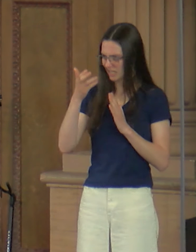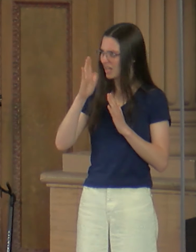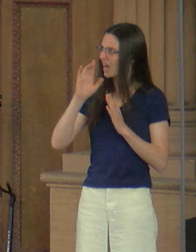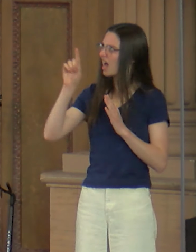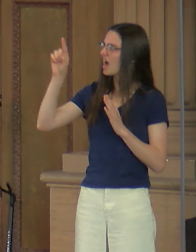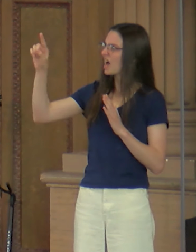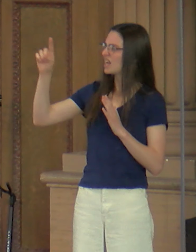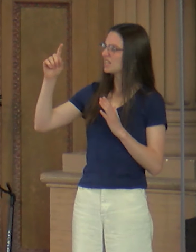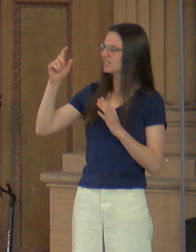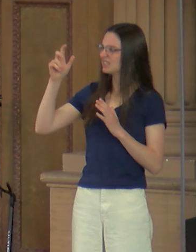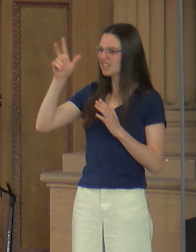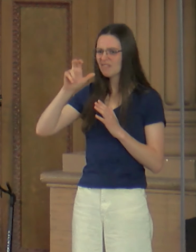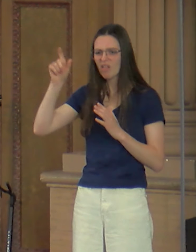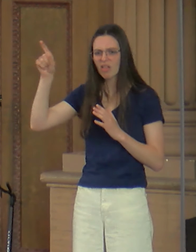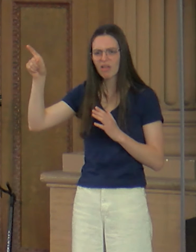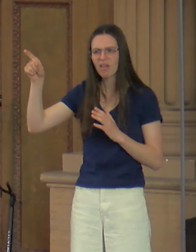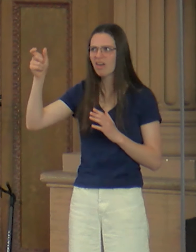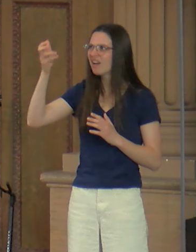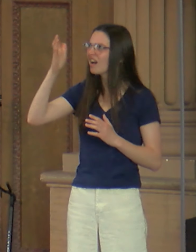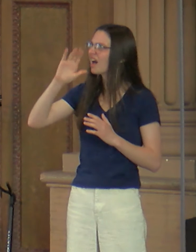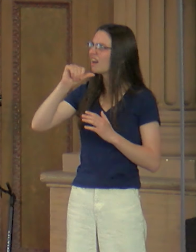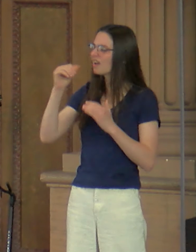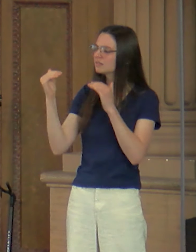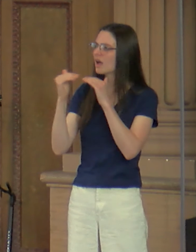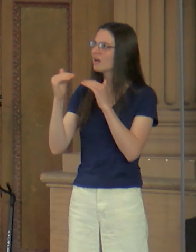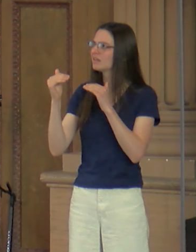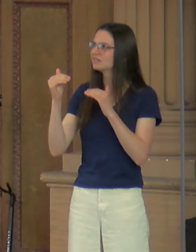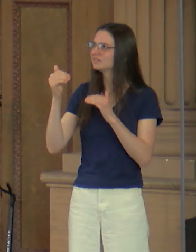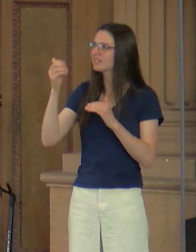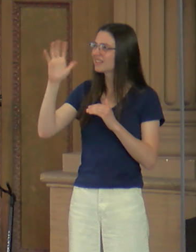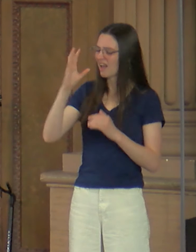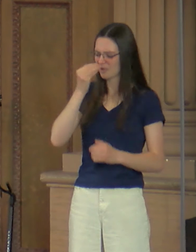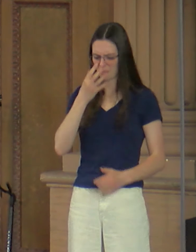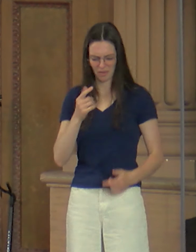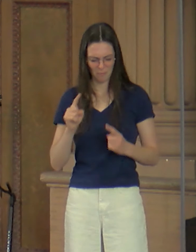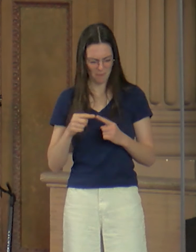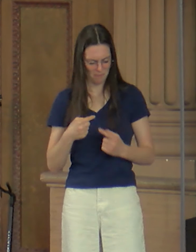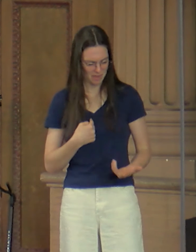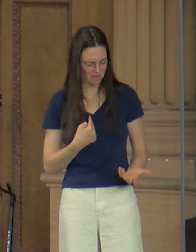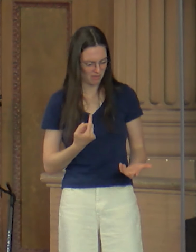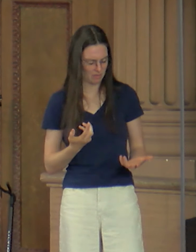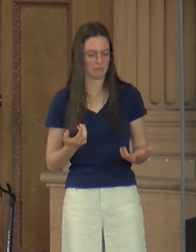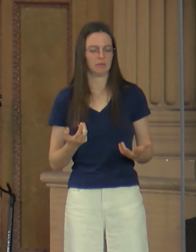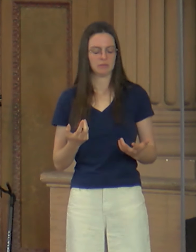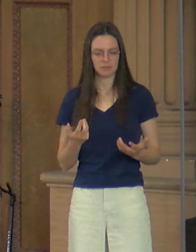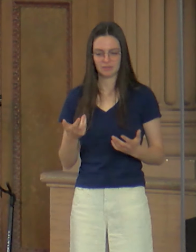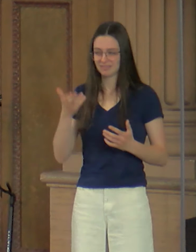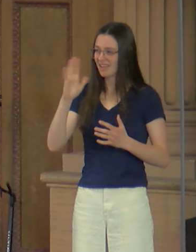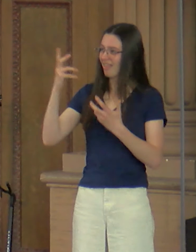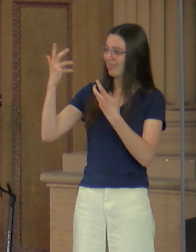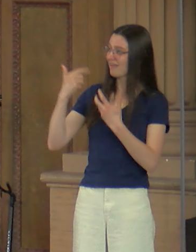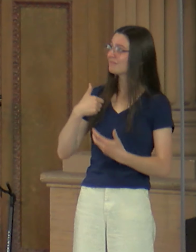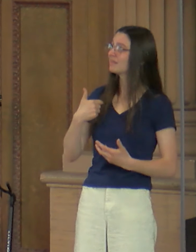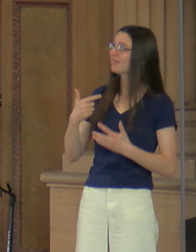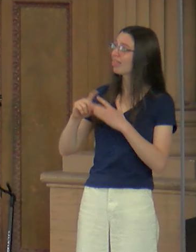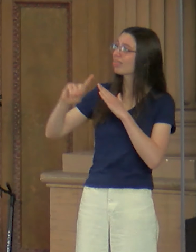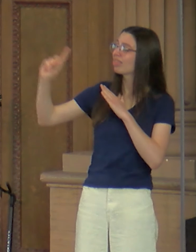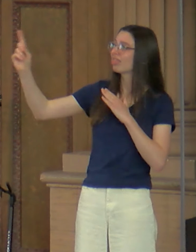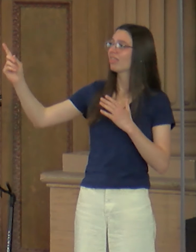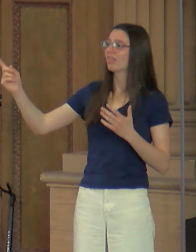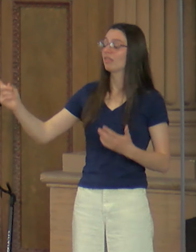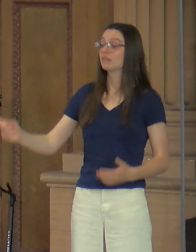cruel, or indifferent or absent. And he says some things in his assessment of God that